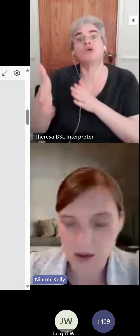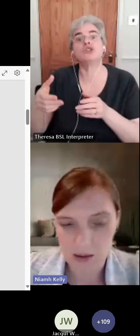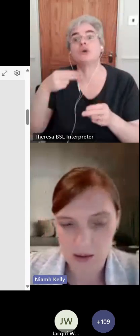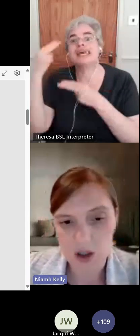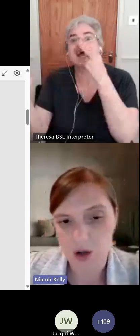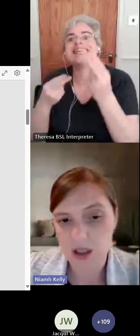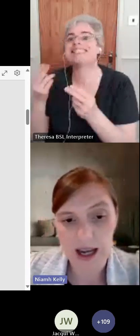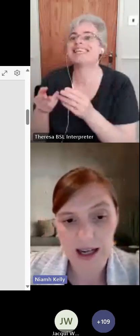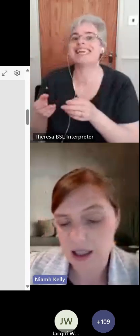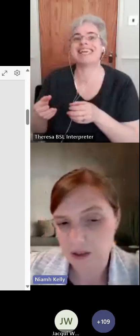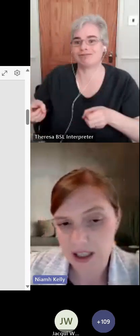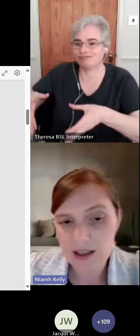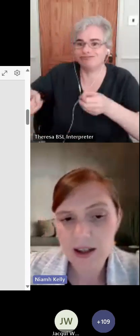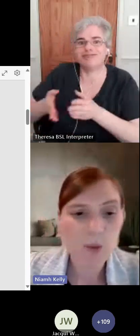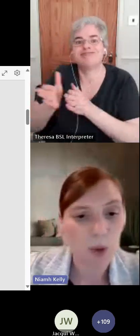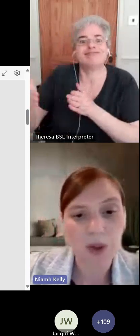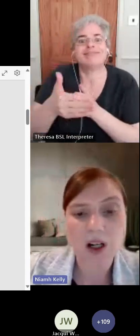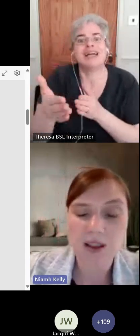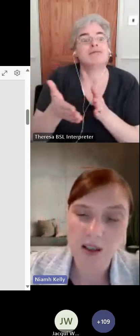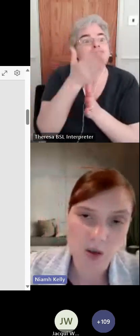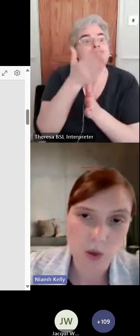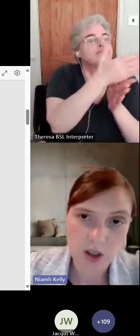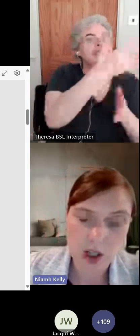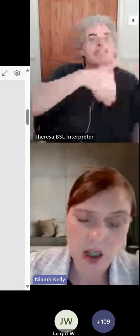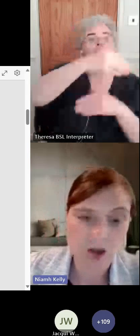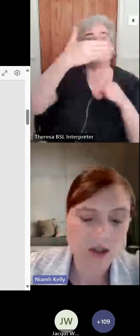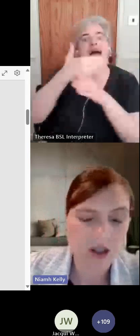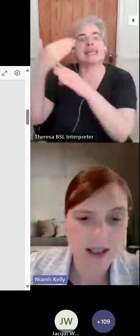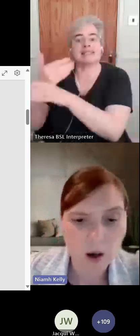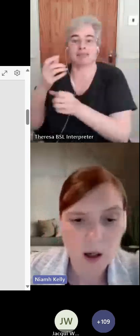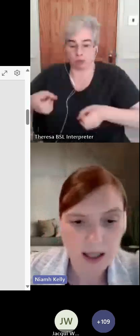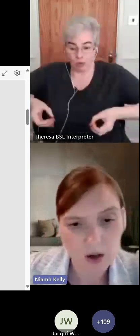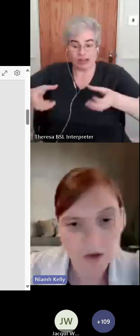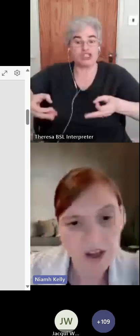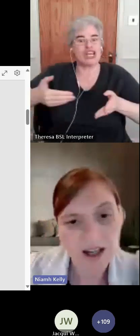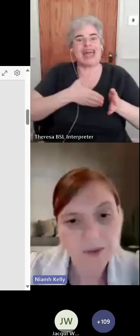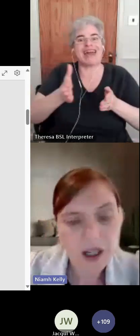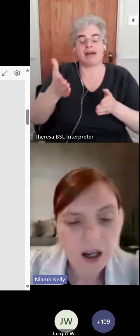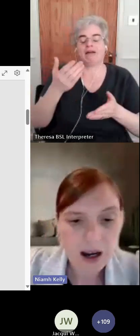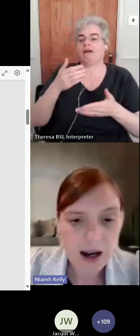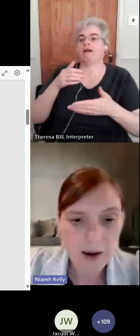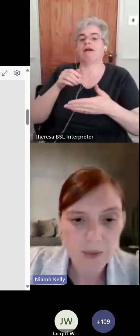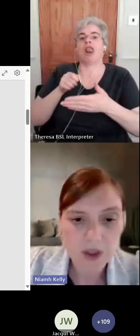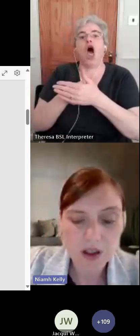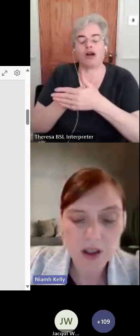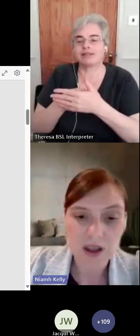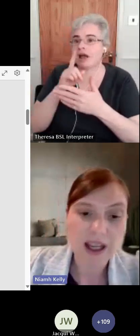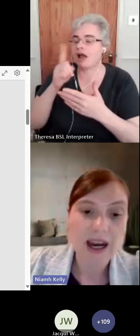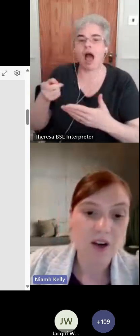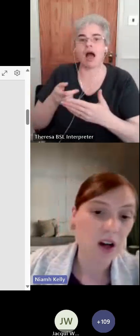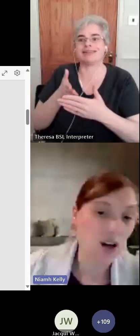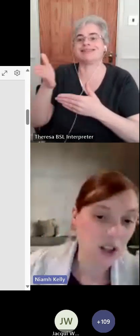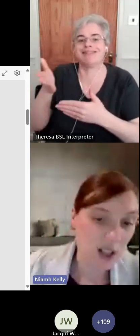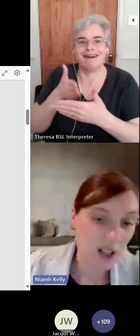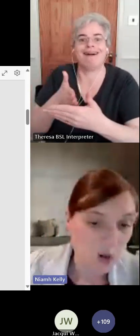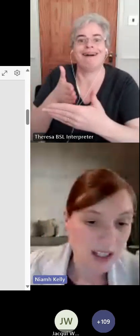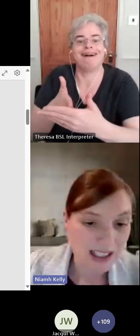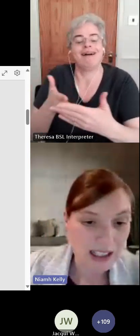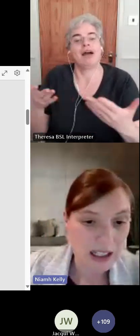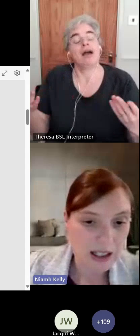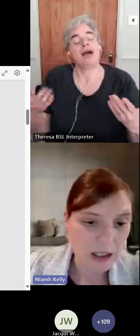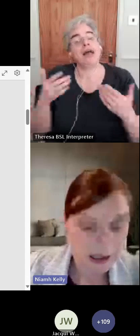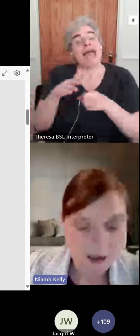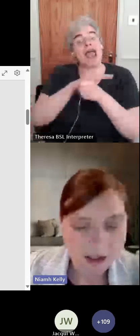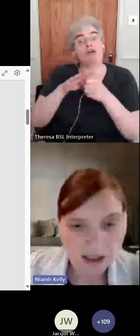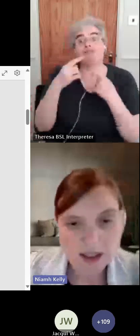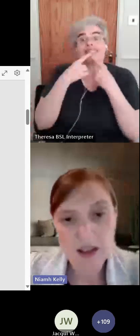who wants to be able to go to activities, but because he's a wheelchair user is locked out of that? Um, the area of